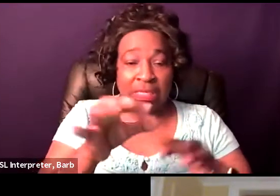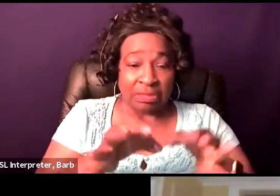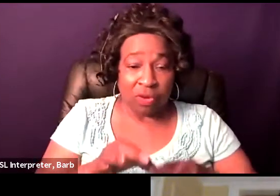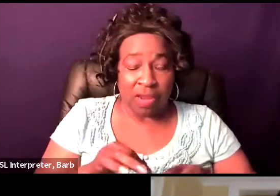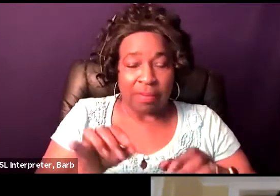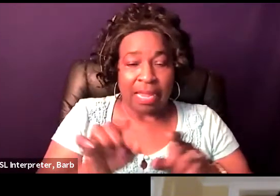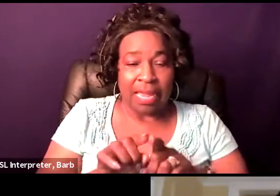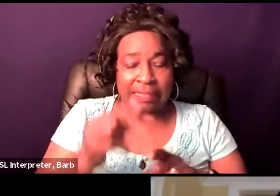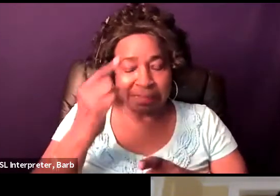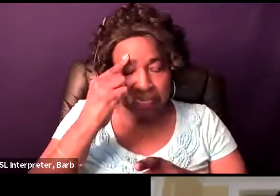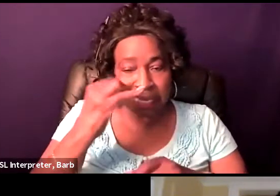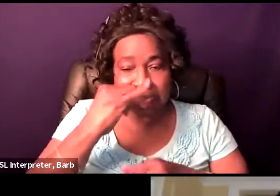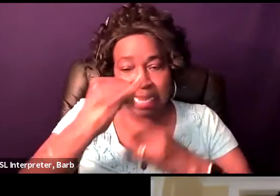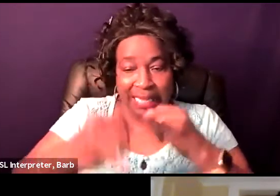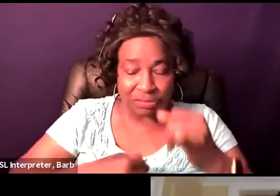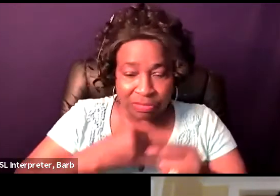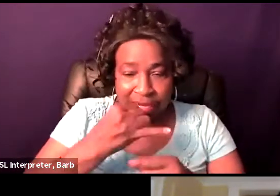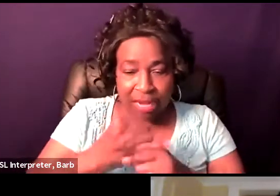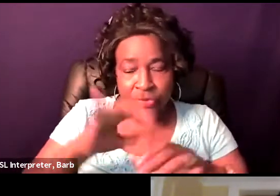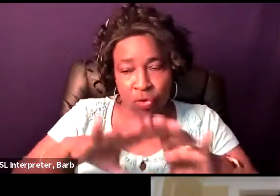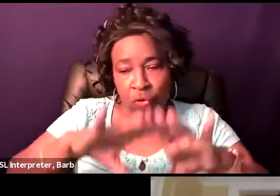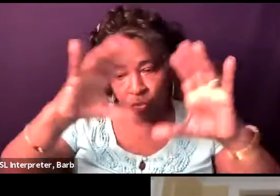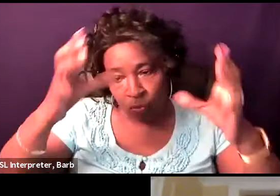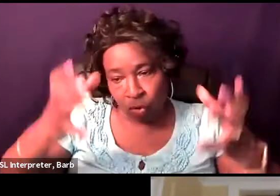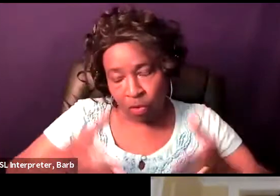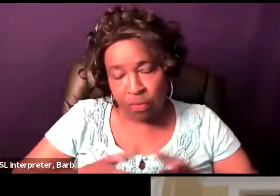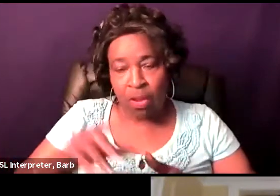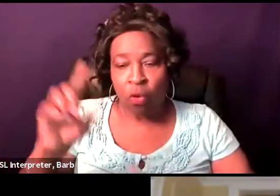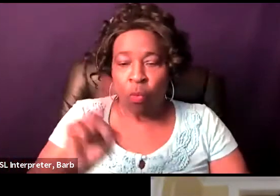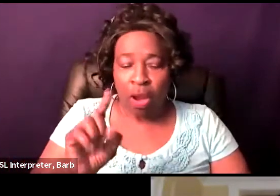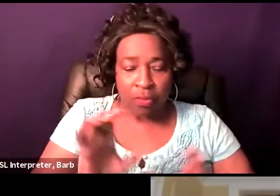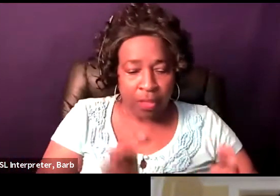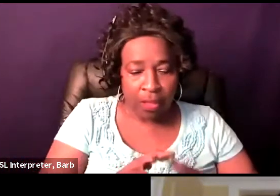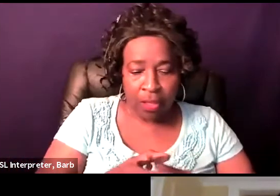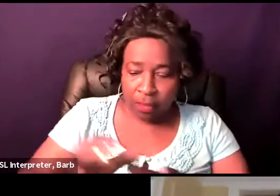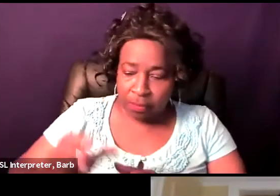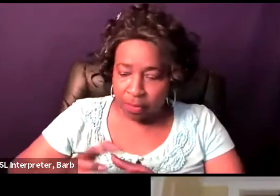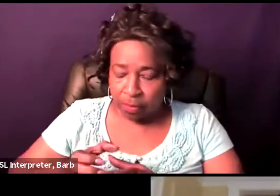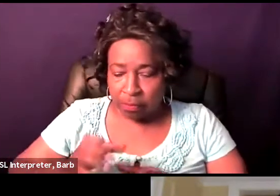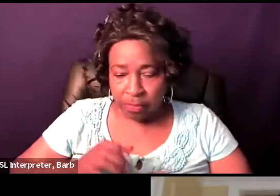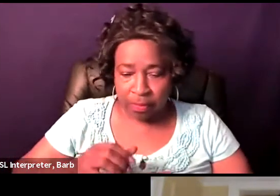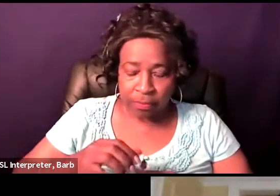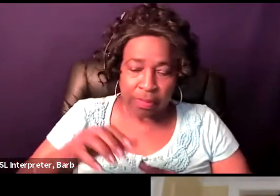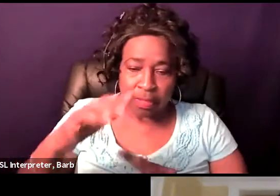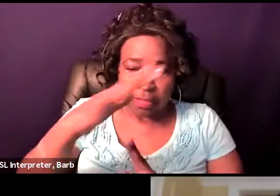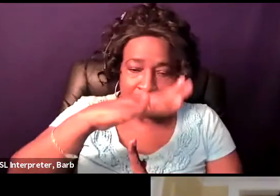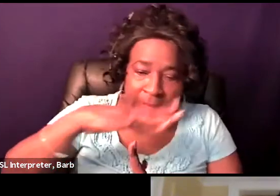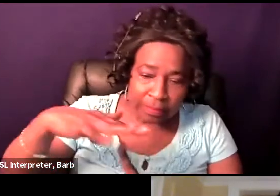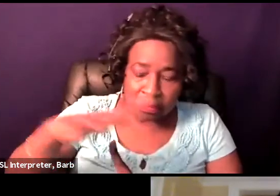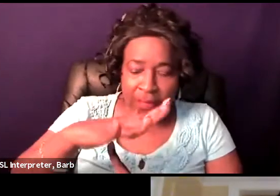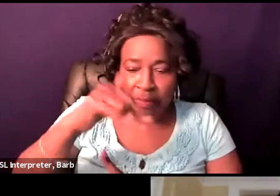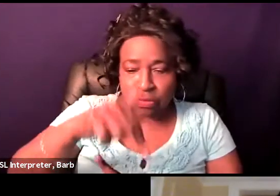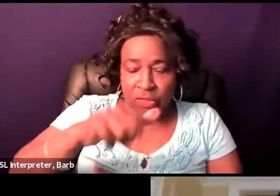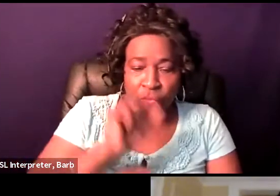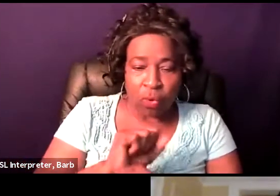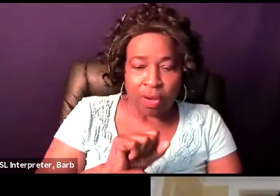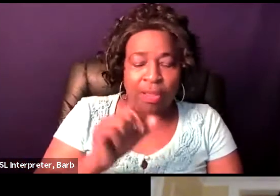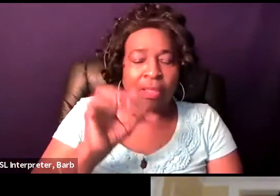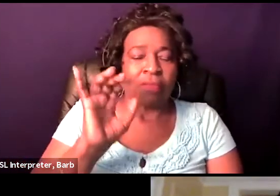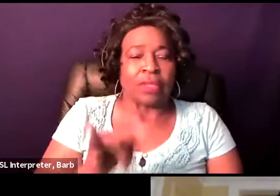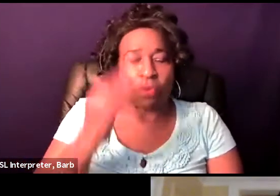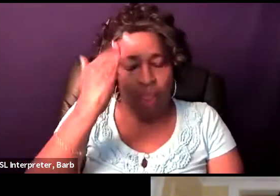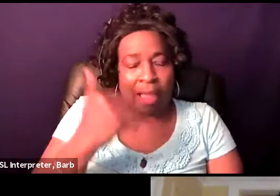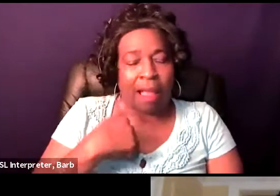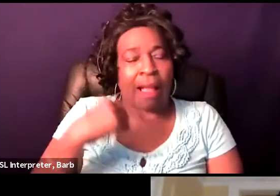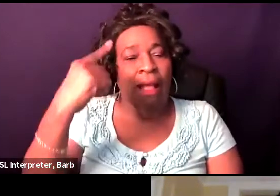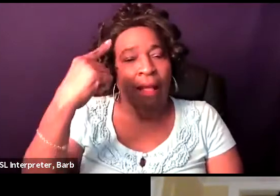thinking internationally, globally, where are the hubs and the sites of this work? And that's why I think, you know,